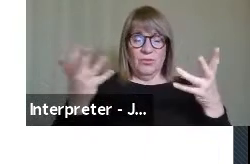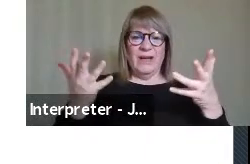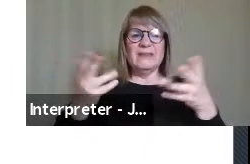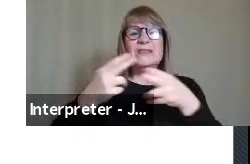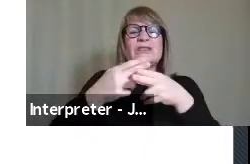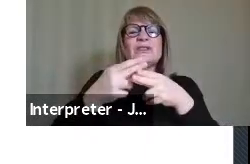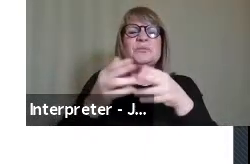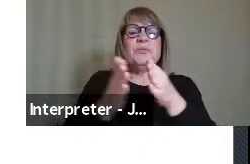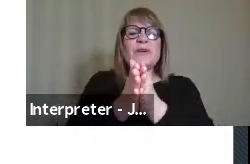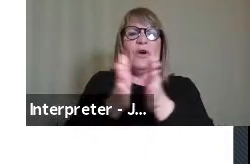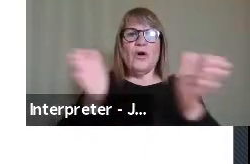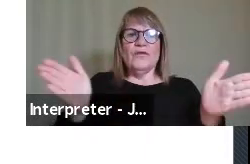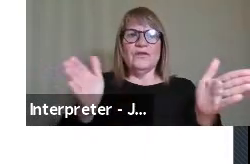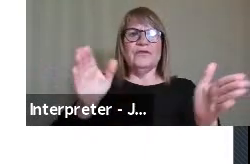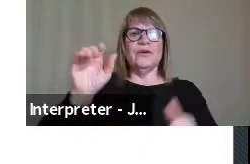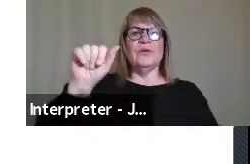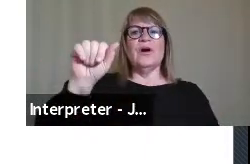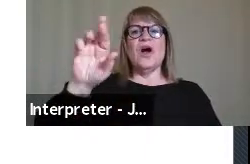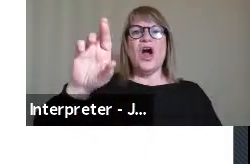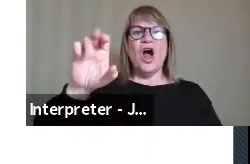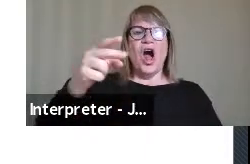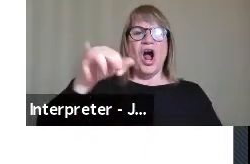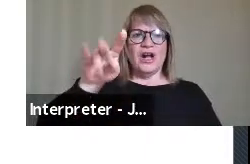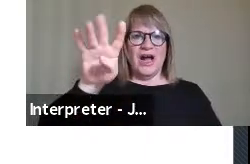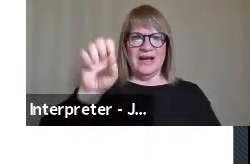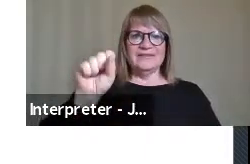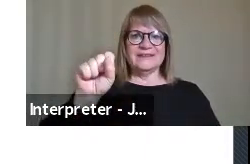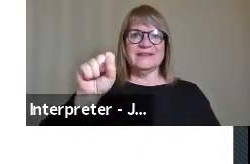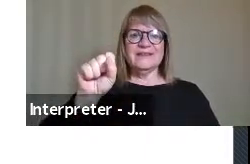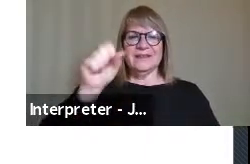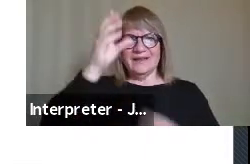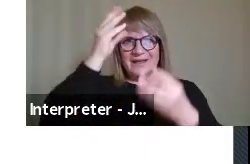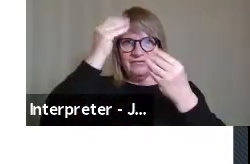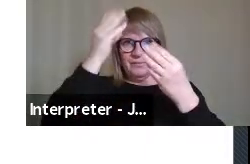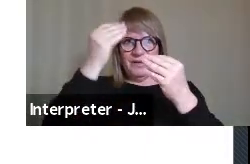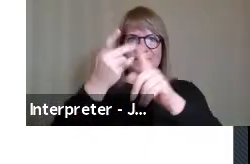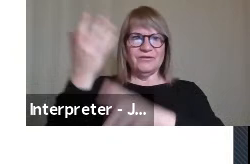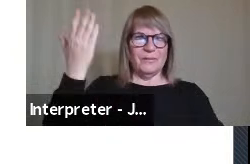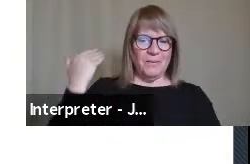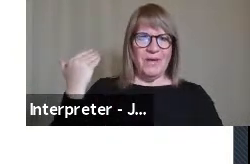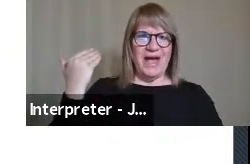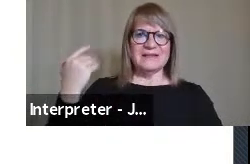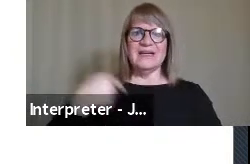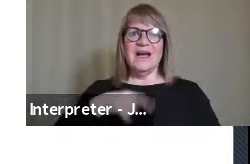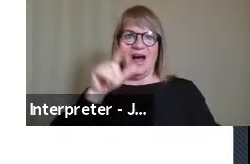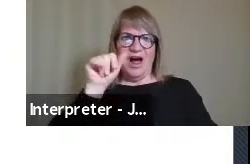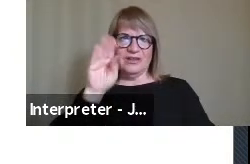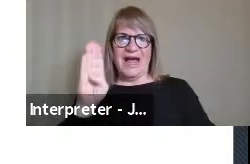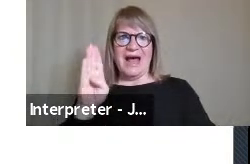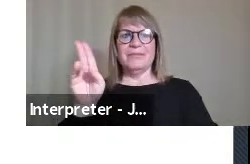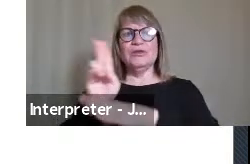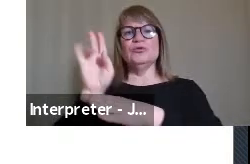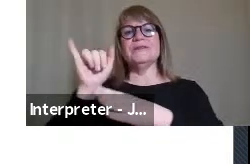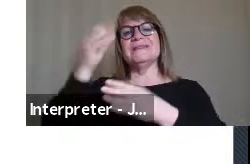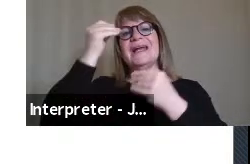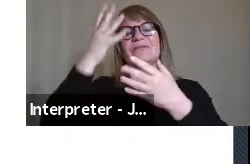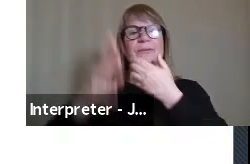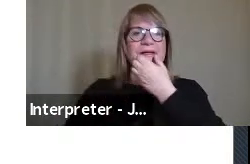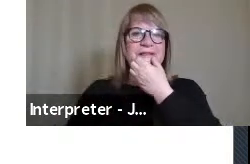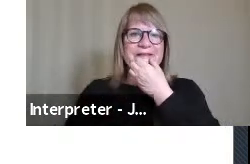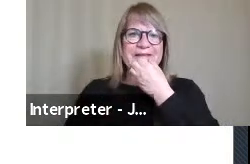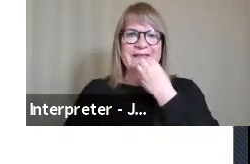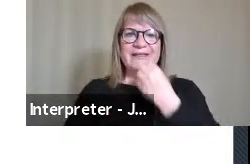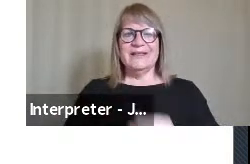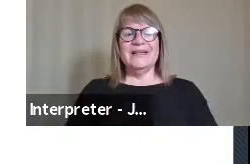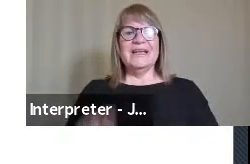of the archives that our lab works with which reflect the you know different bureaucratic